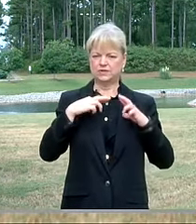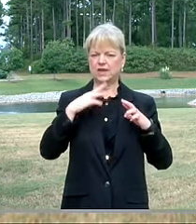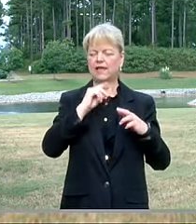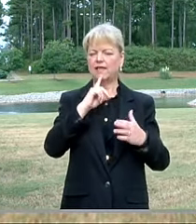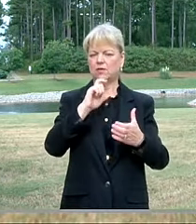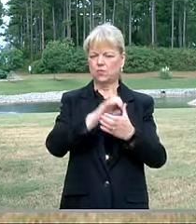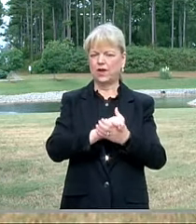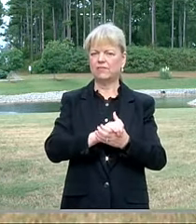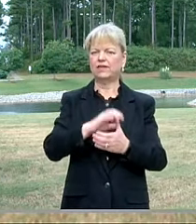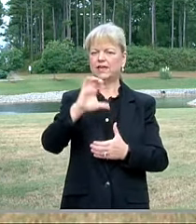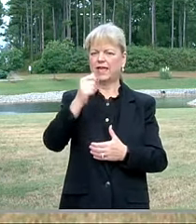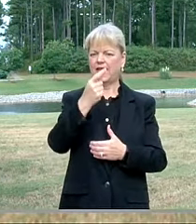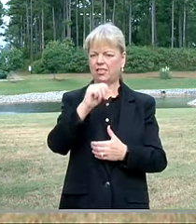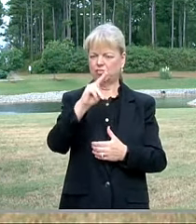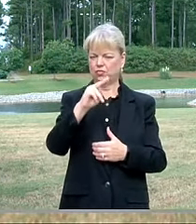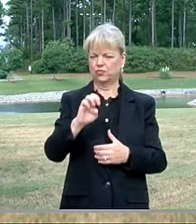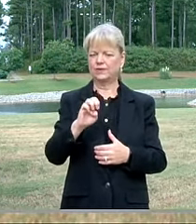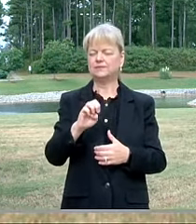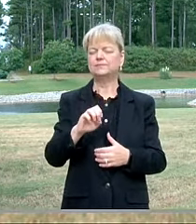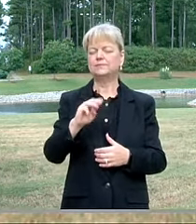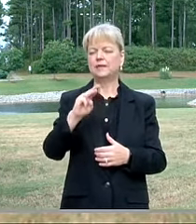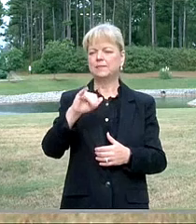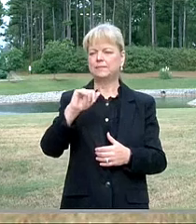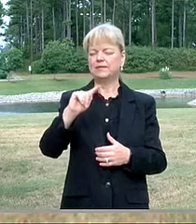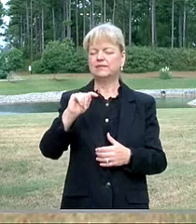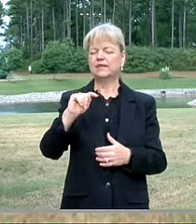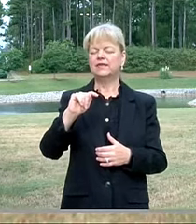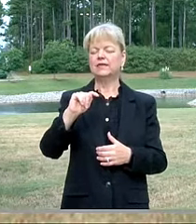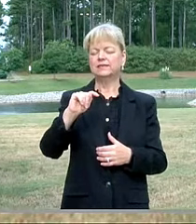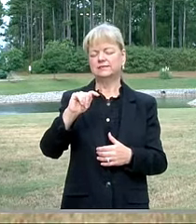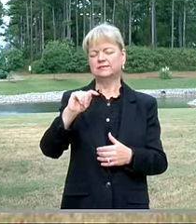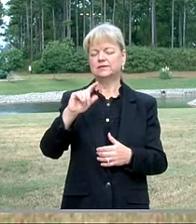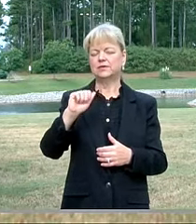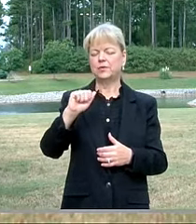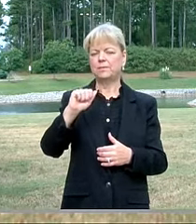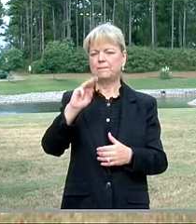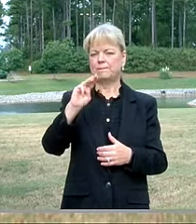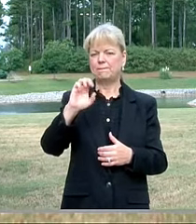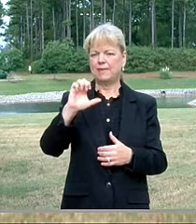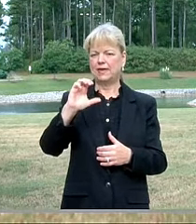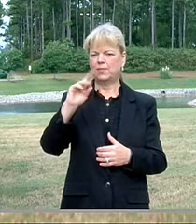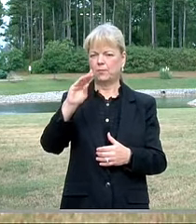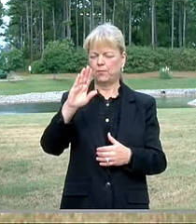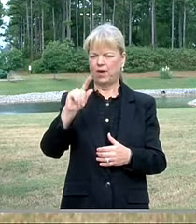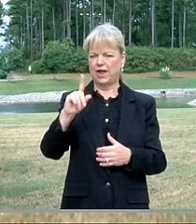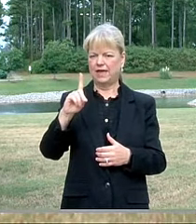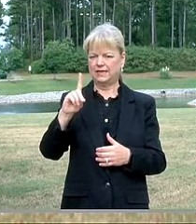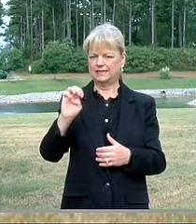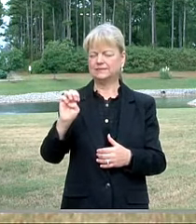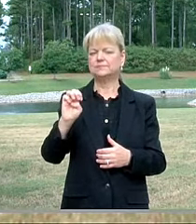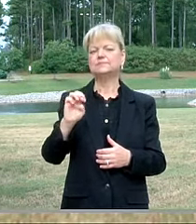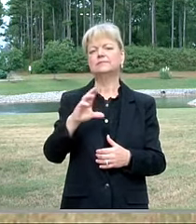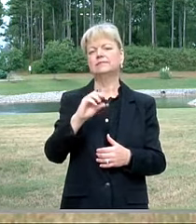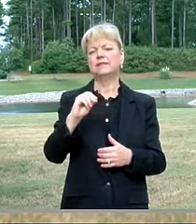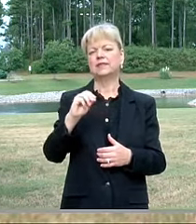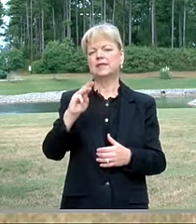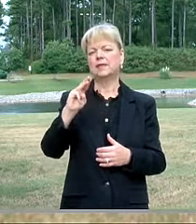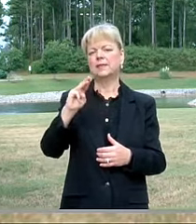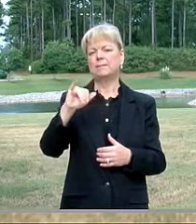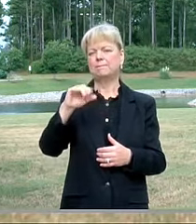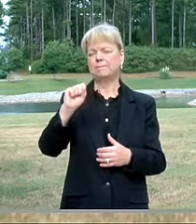Catherine. Ms. Kristen McBride, the Civilian Aide to the Secretary of the Army for North Alabama. Ms. Marion